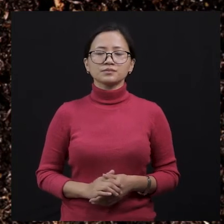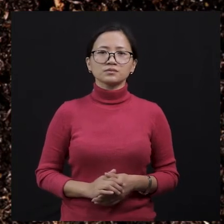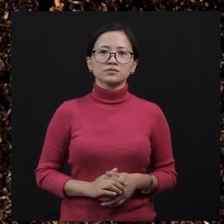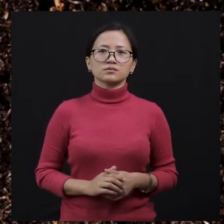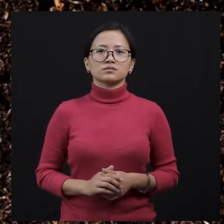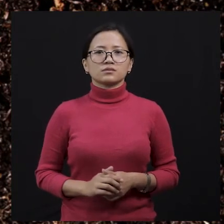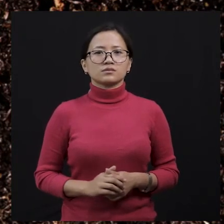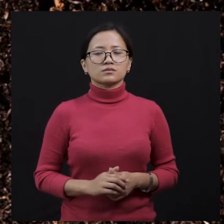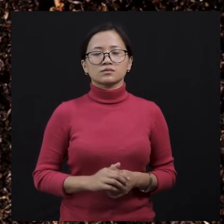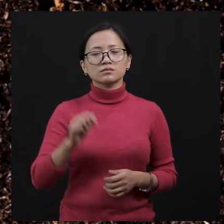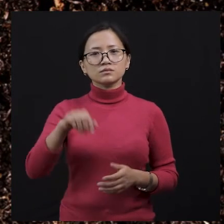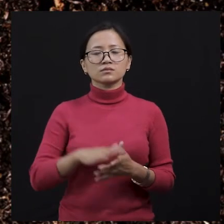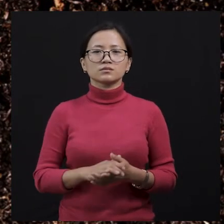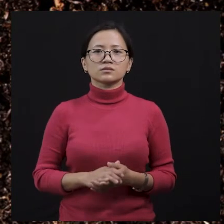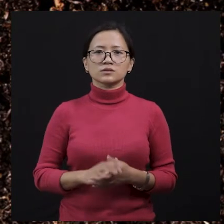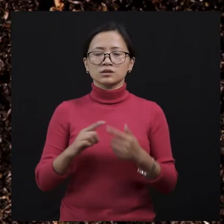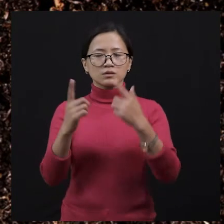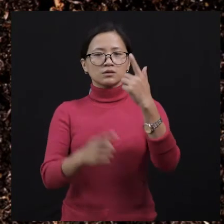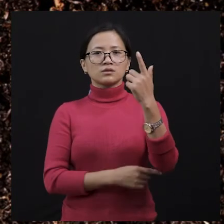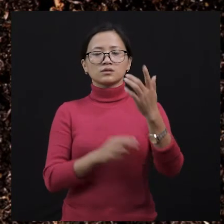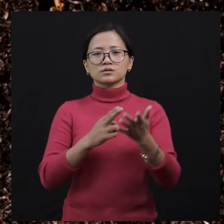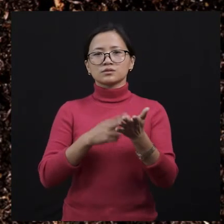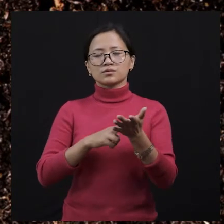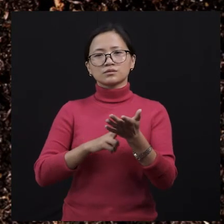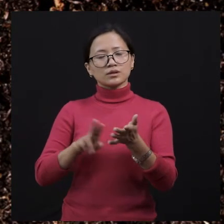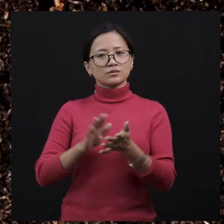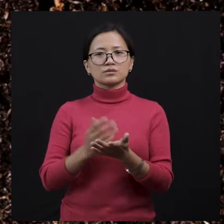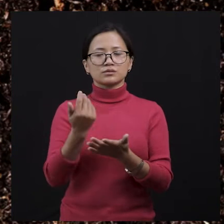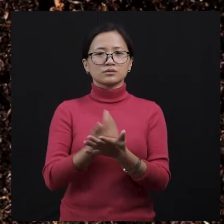Soil. So this will be our last natural resources.